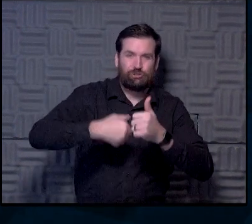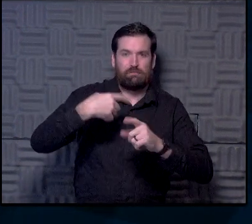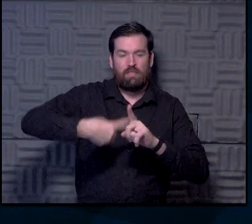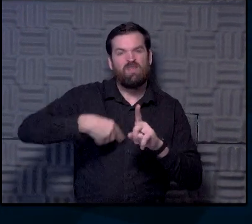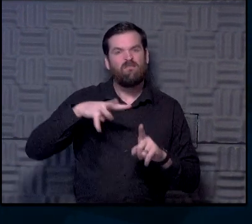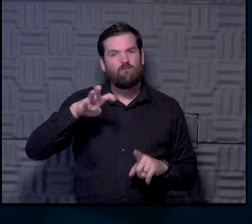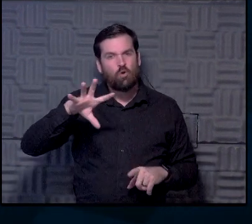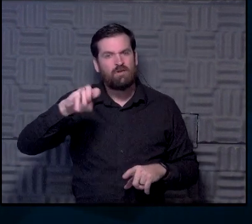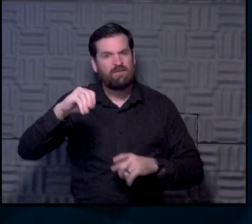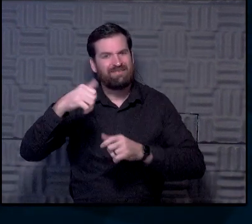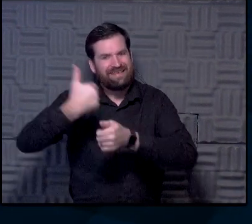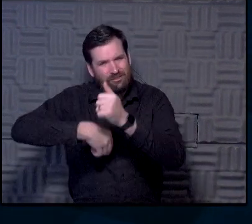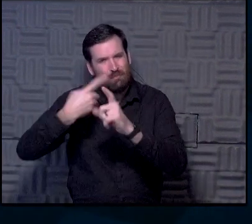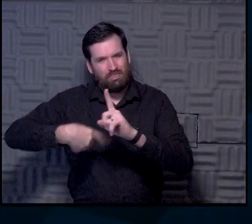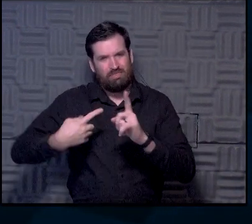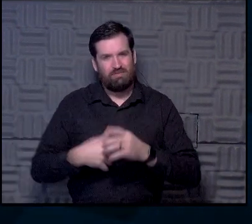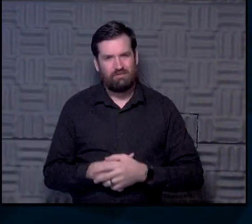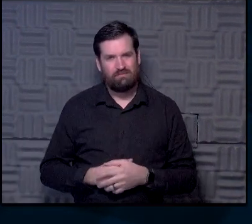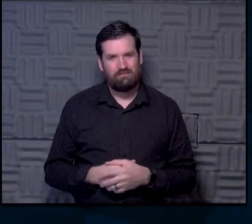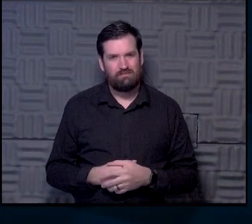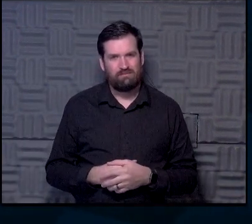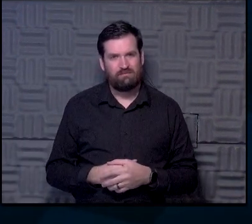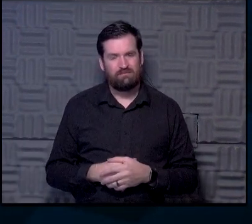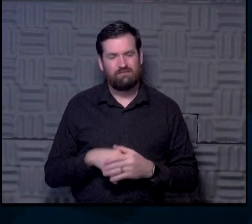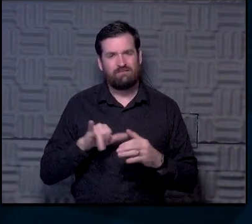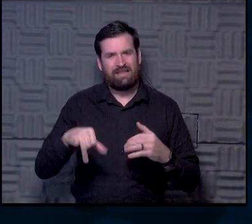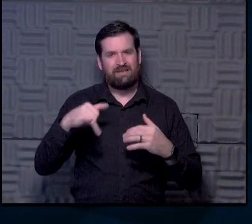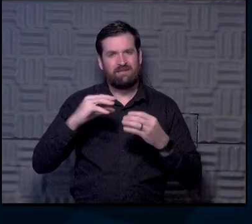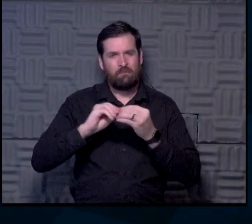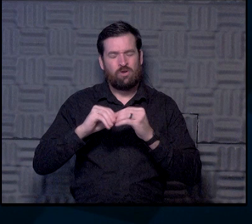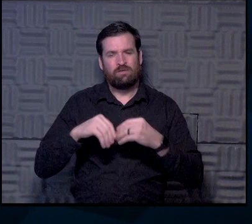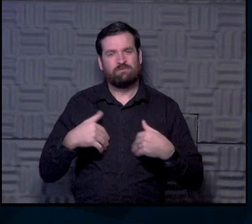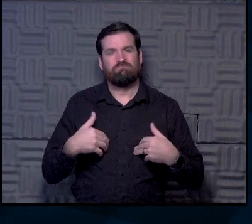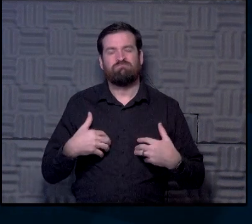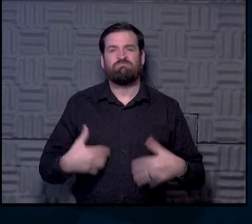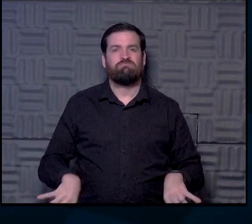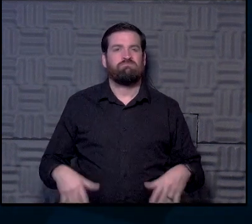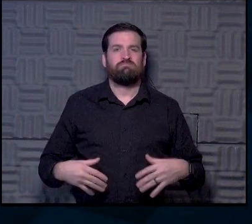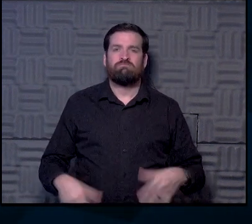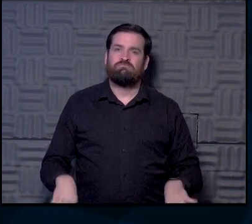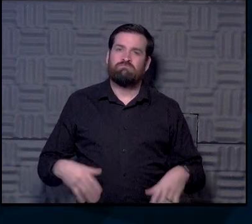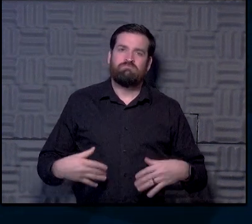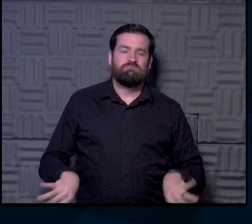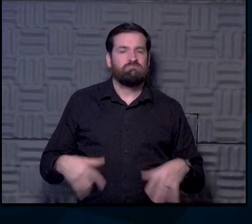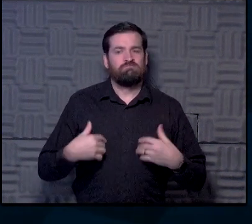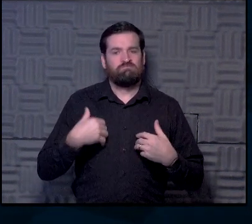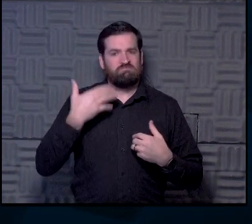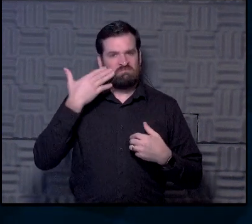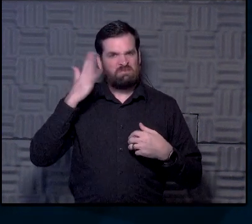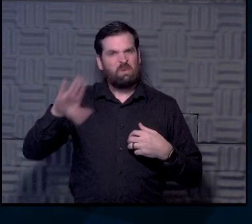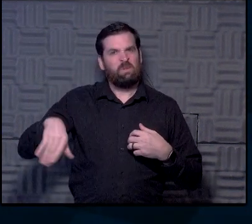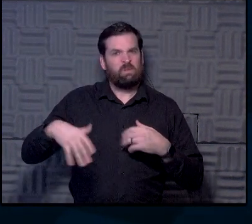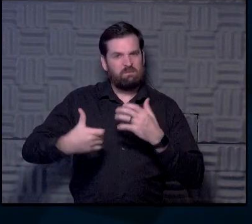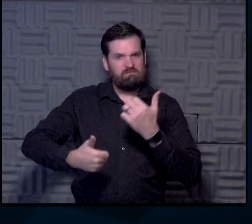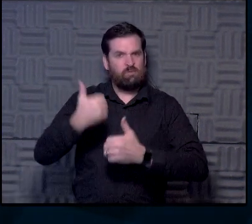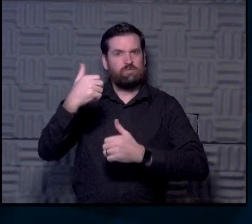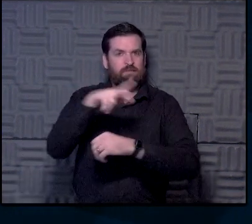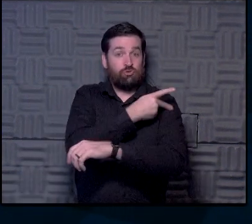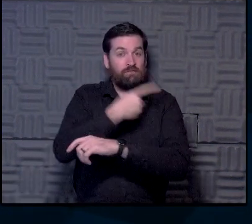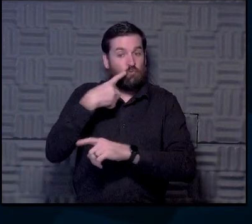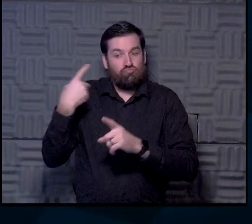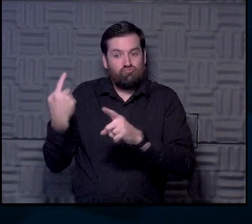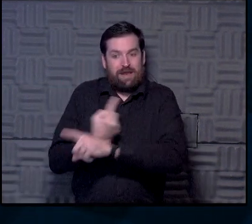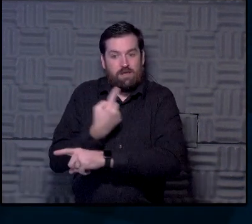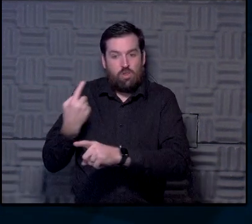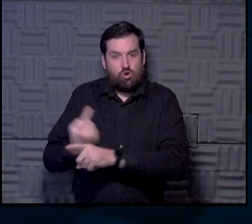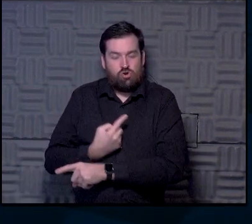in a month. That number is staggering to me, knowing that most patients for a normal admission even